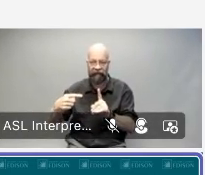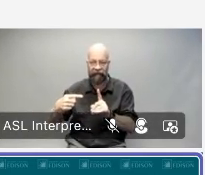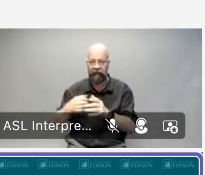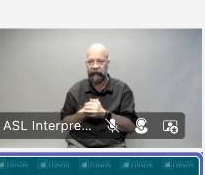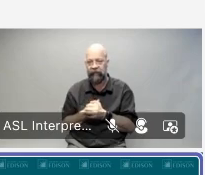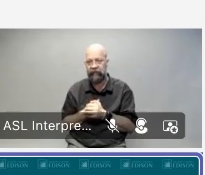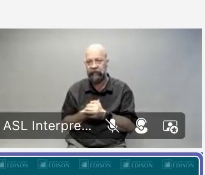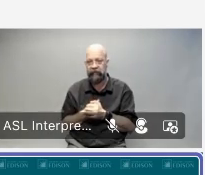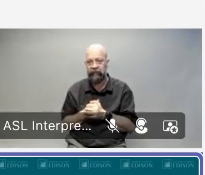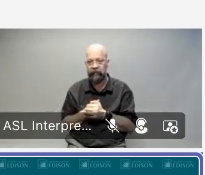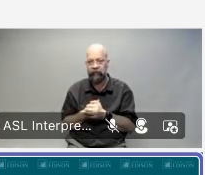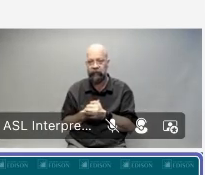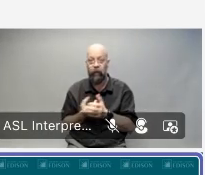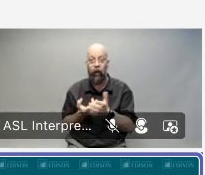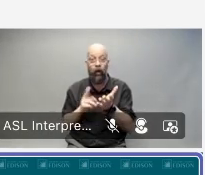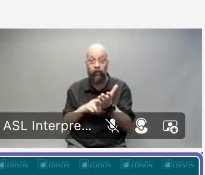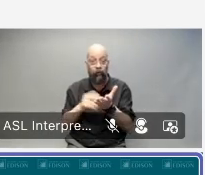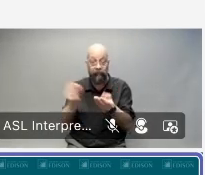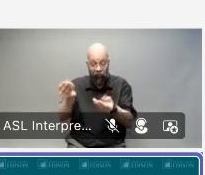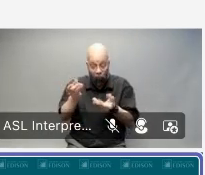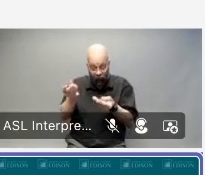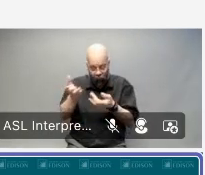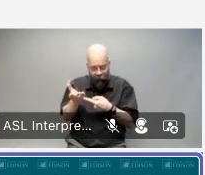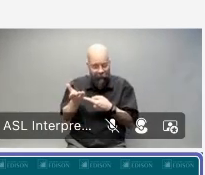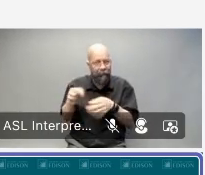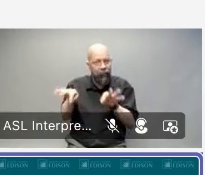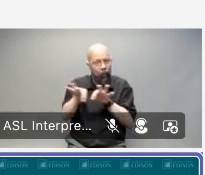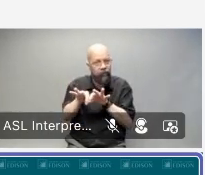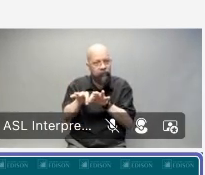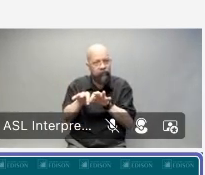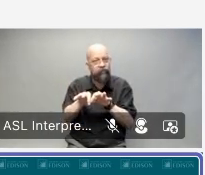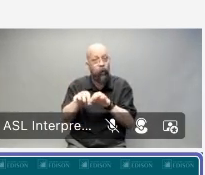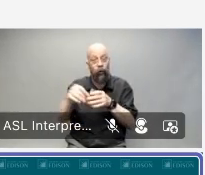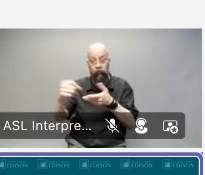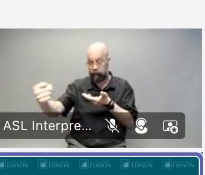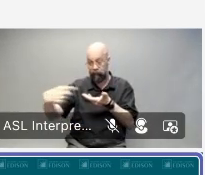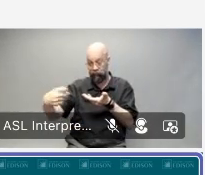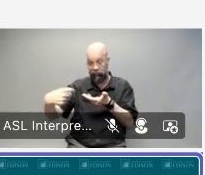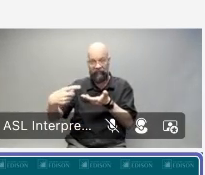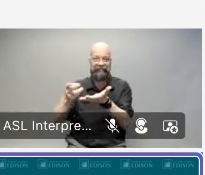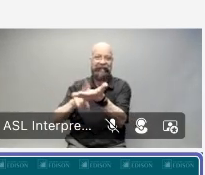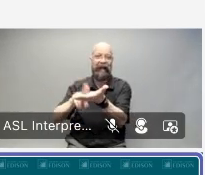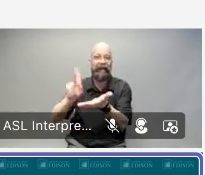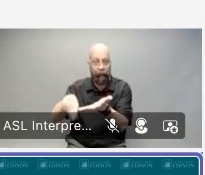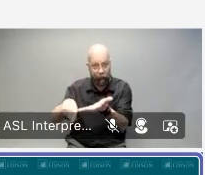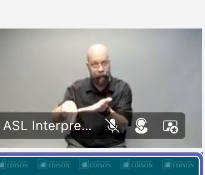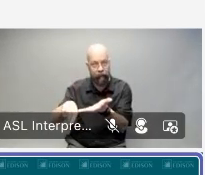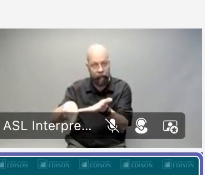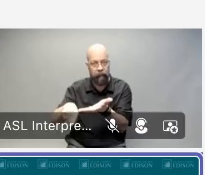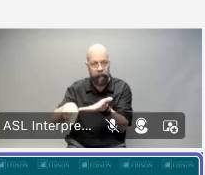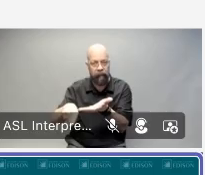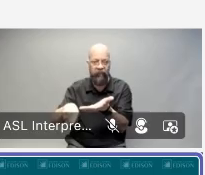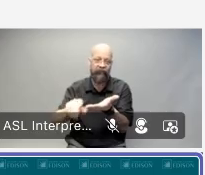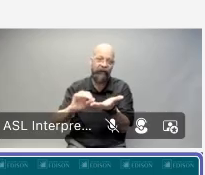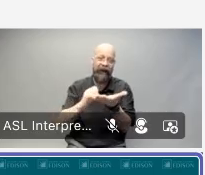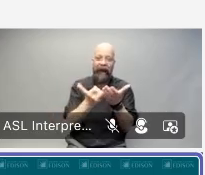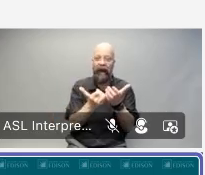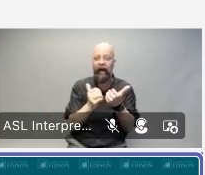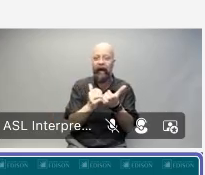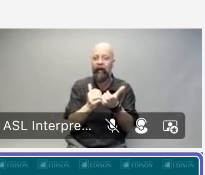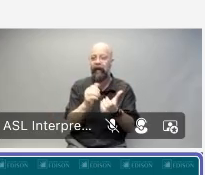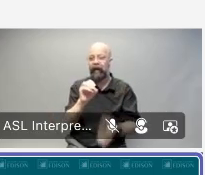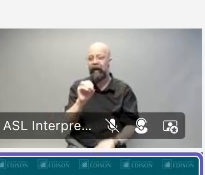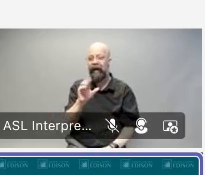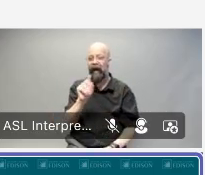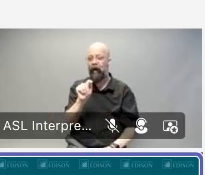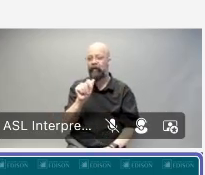you to sign up for PSPS alerts, monitor outages through SCE's outage map, and ensure that you